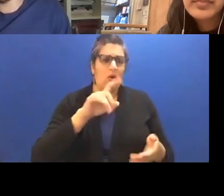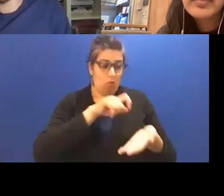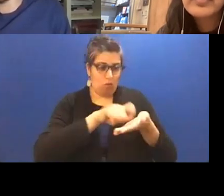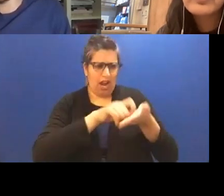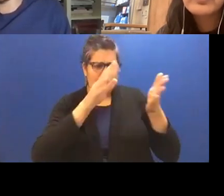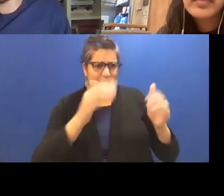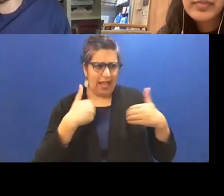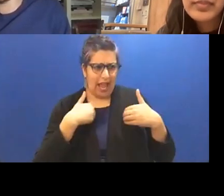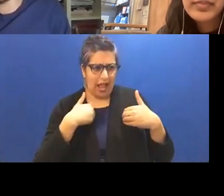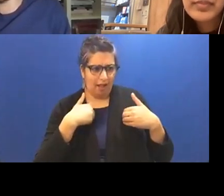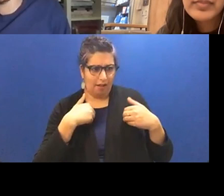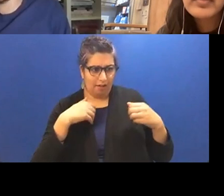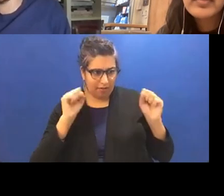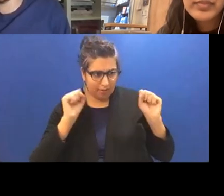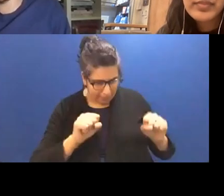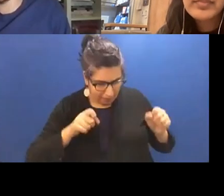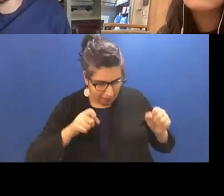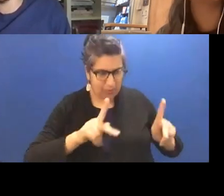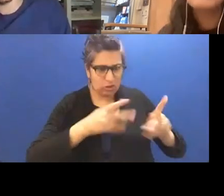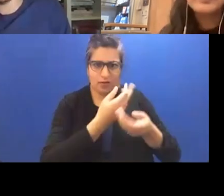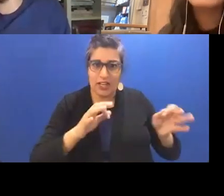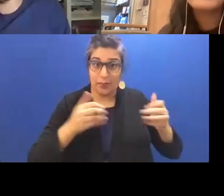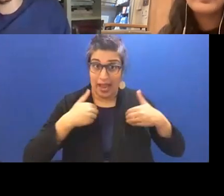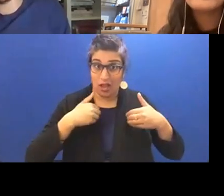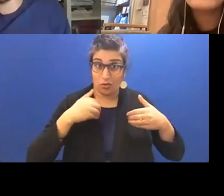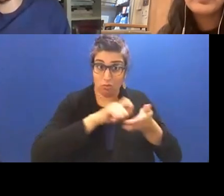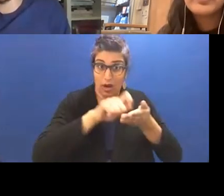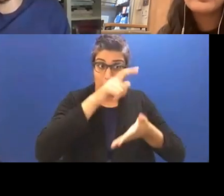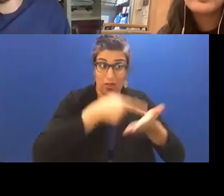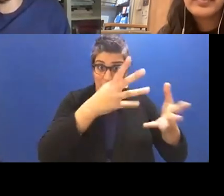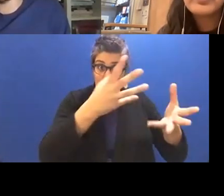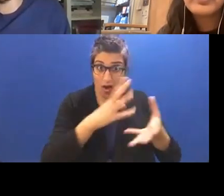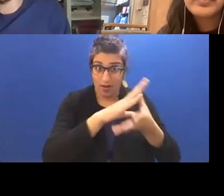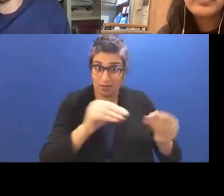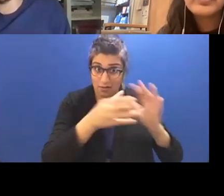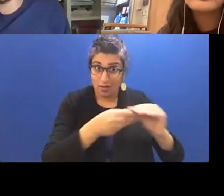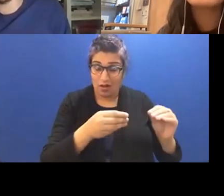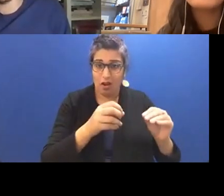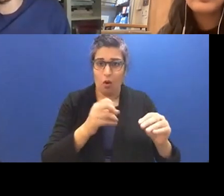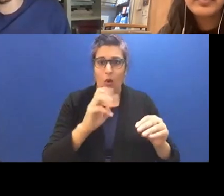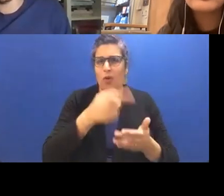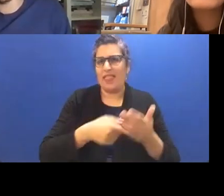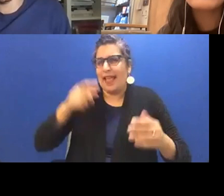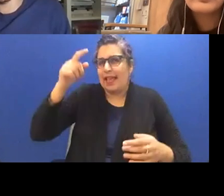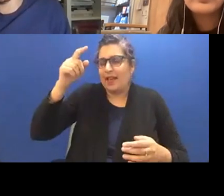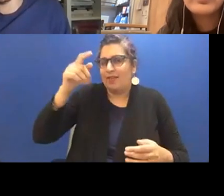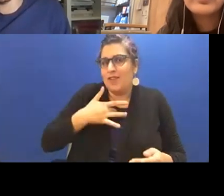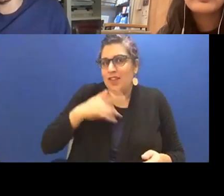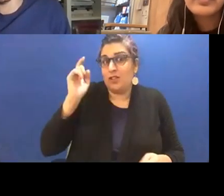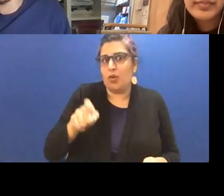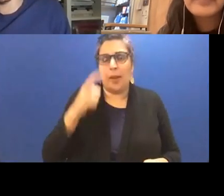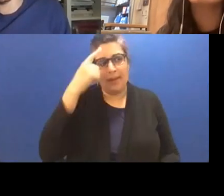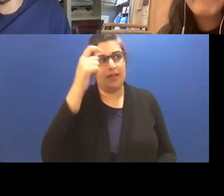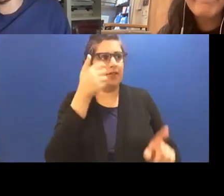the freedom to tell the story that they want to tell, you know, not the one that they think they have to tell because they are the brown